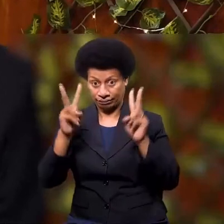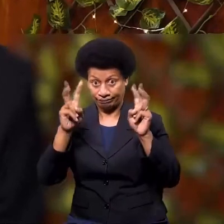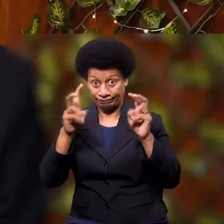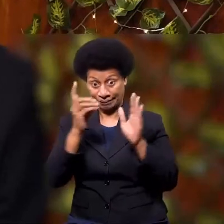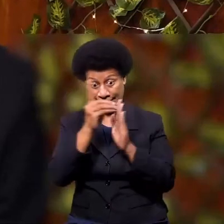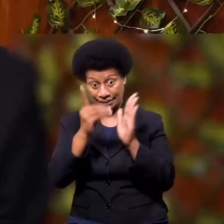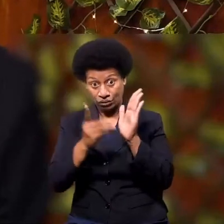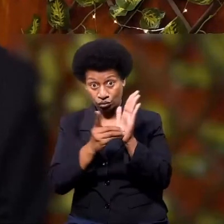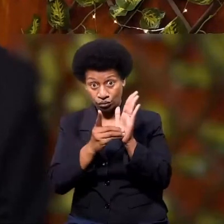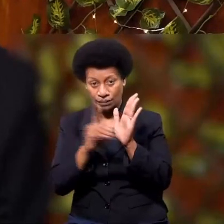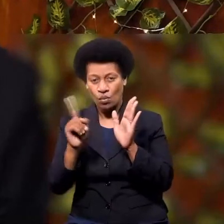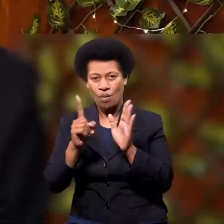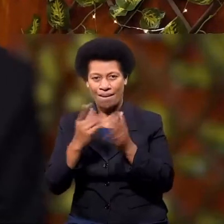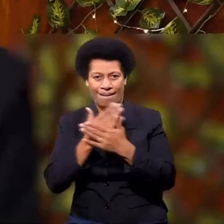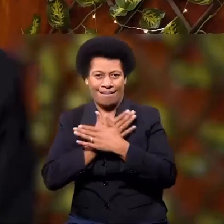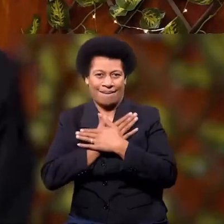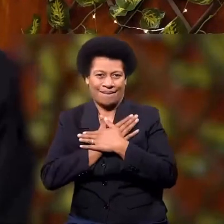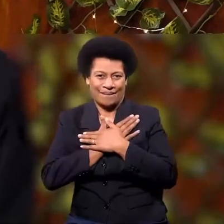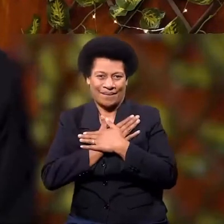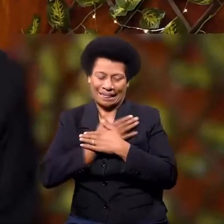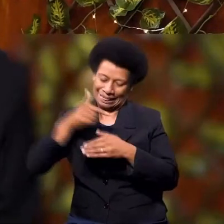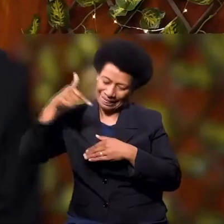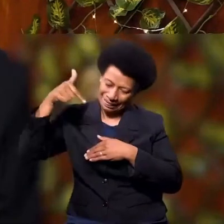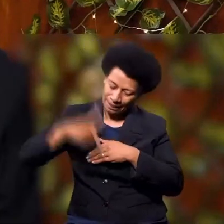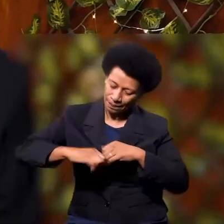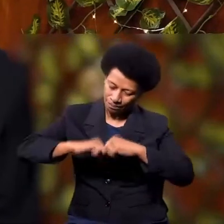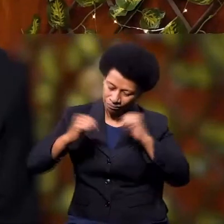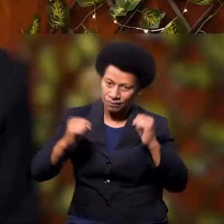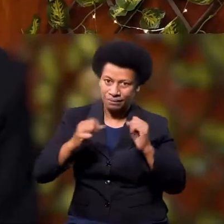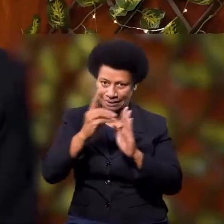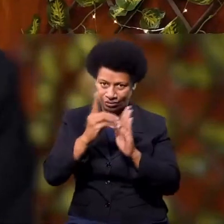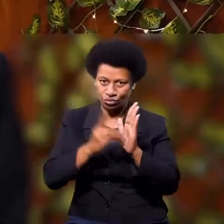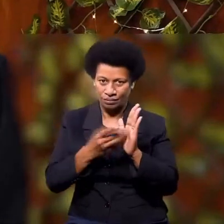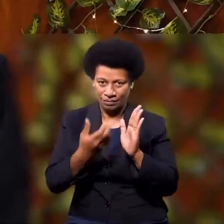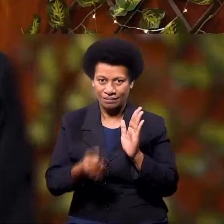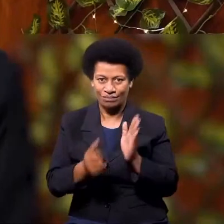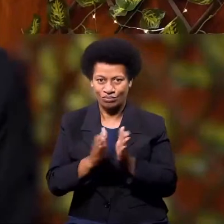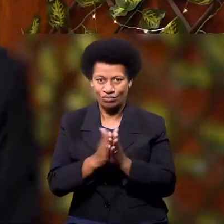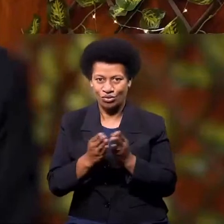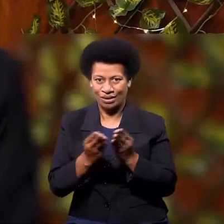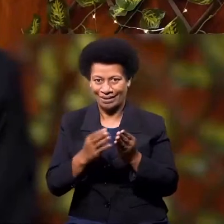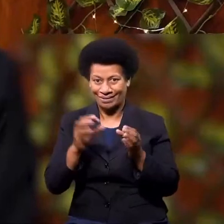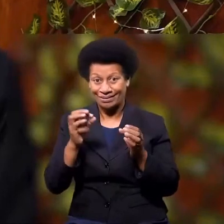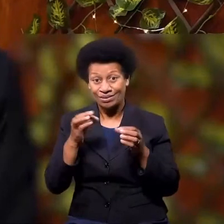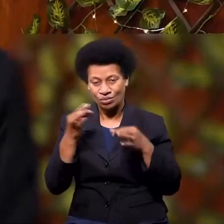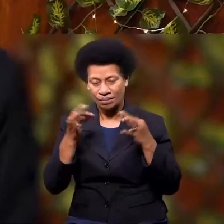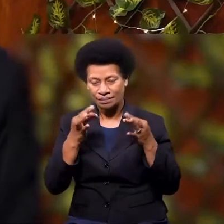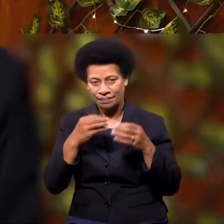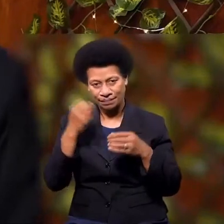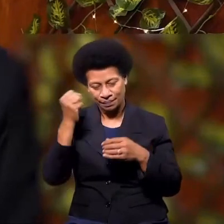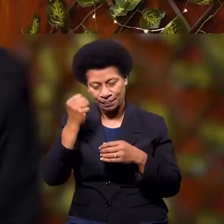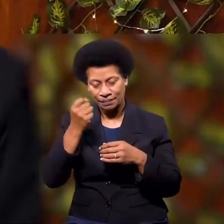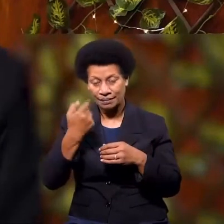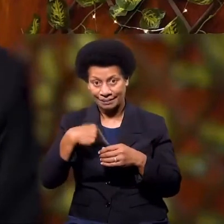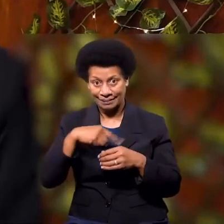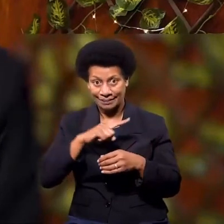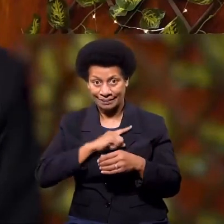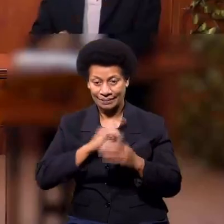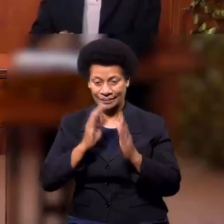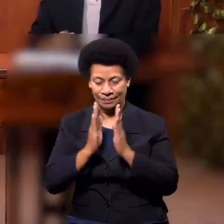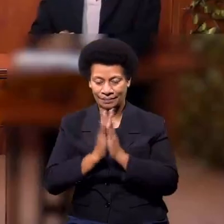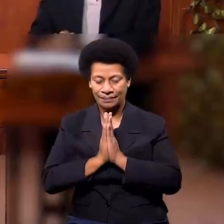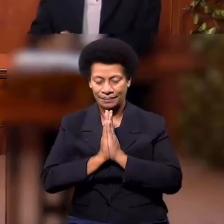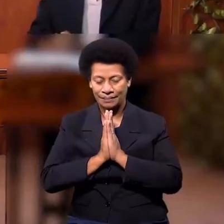love that God entails in that particular book. But before that, I will ask Taltala Kirker, if you can just lead us into a word of